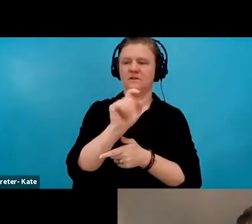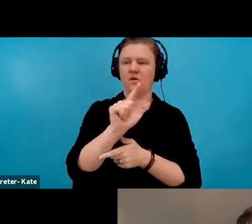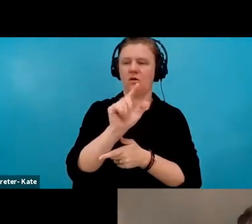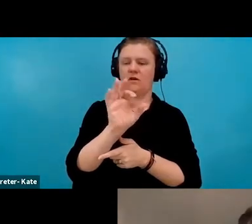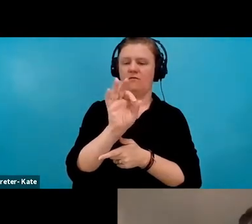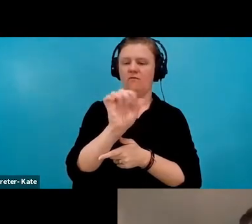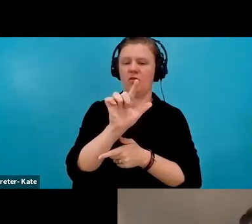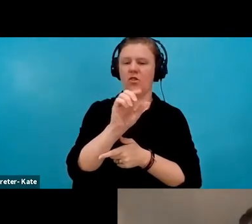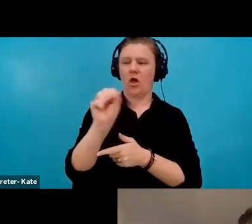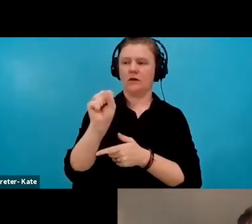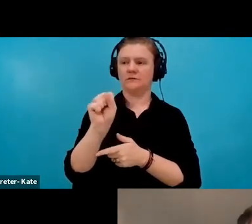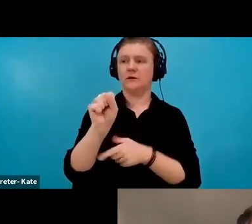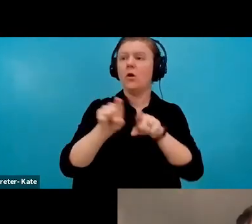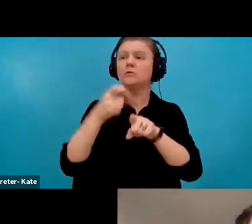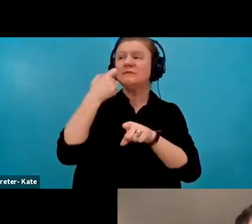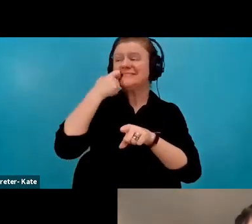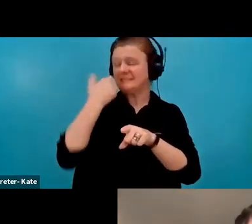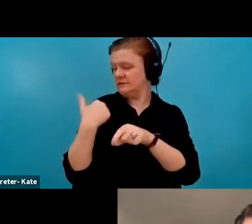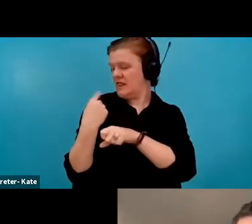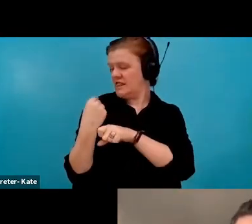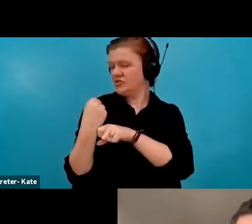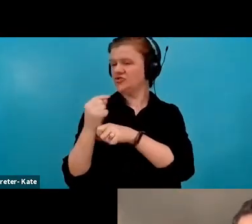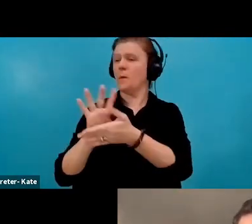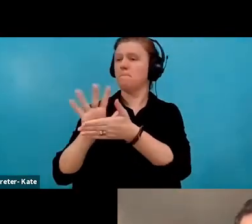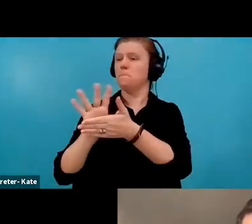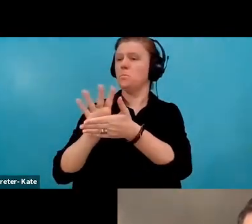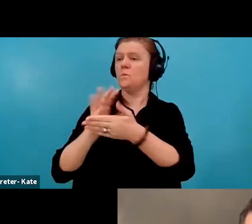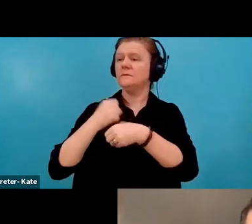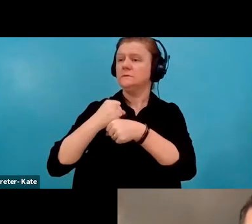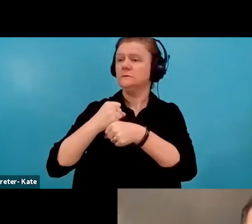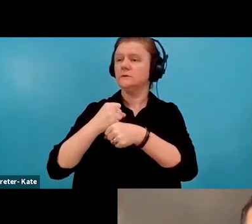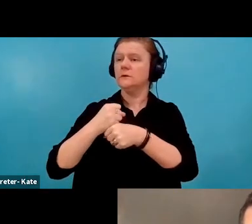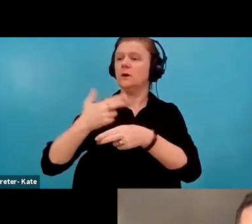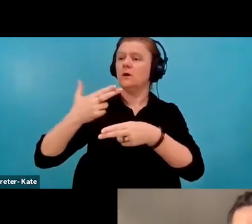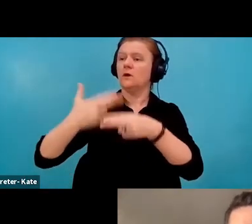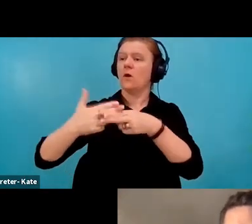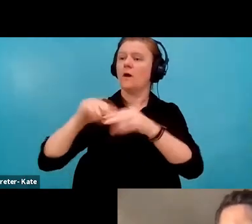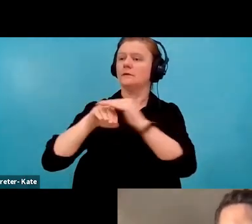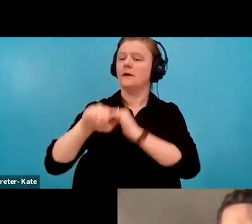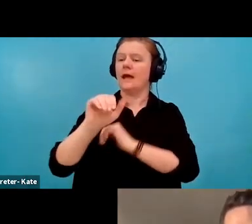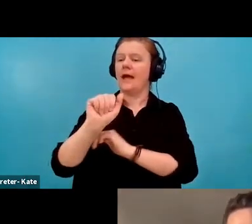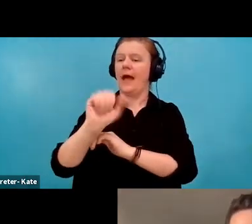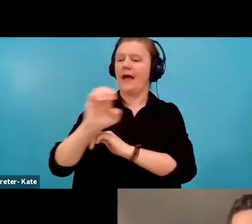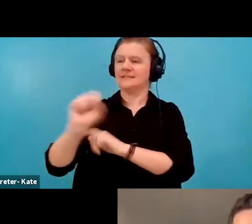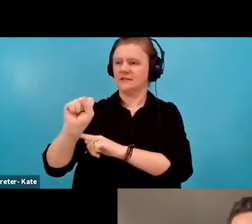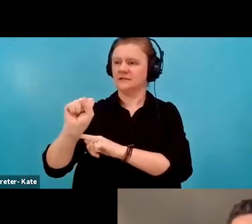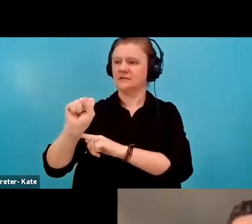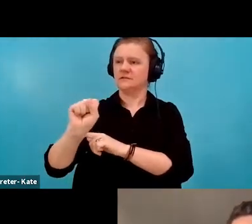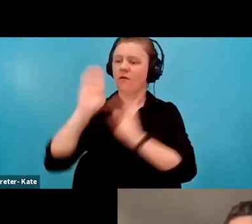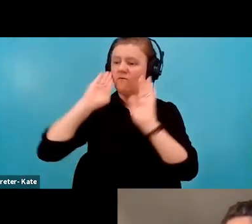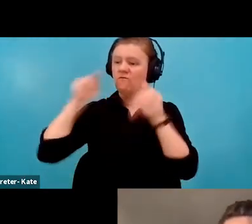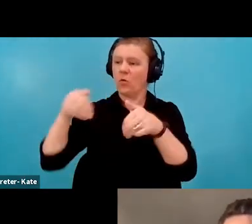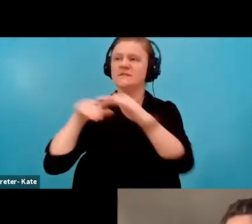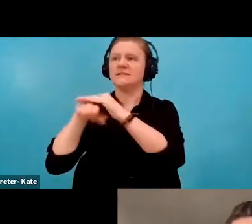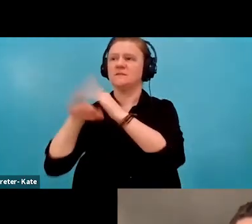is a short documentary film about accessibility. Chris, thank you so much for joining us and being here. Thank you,